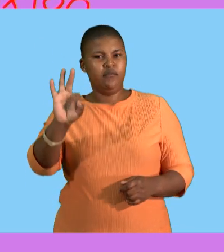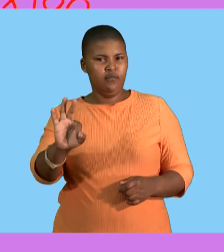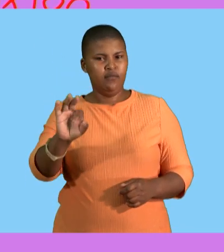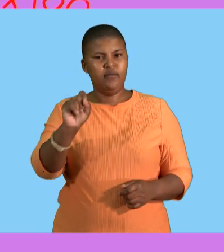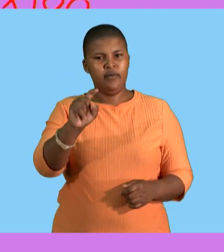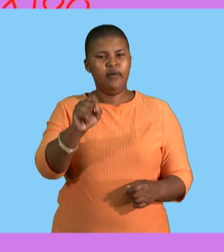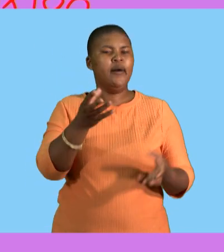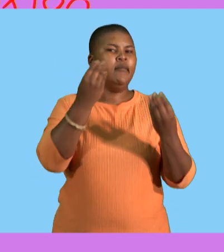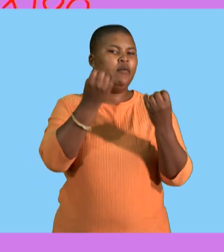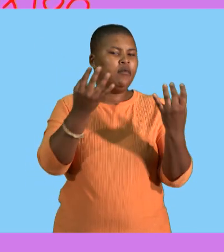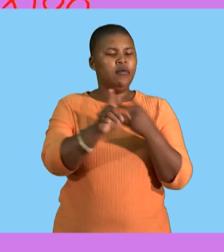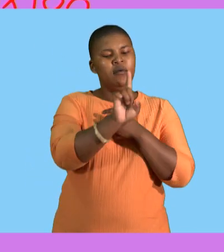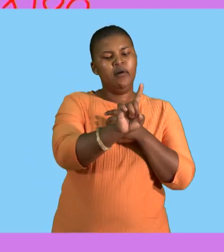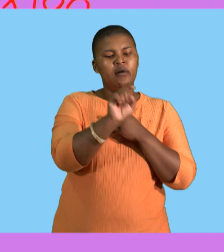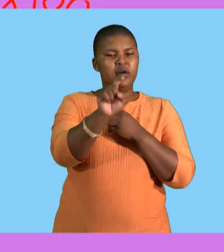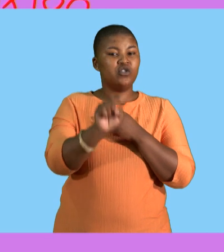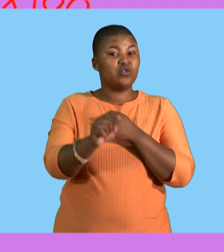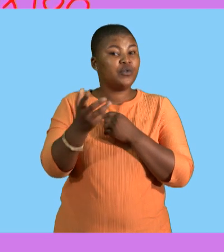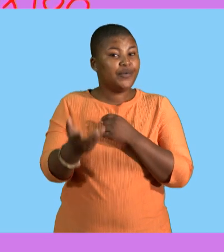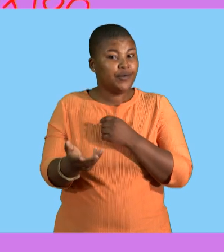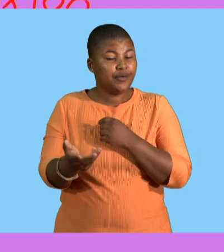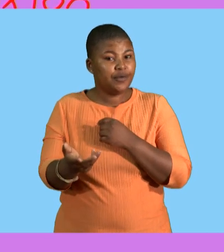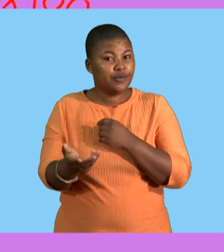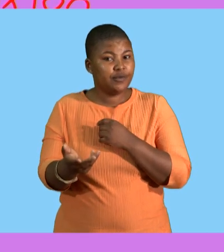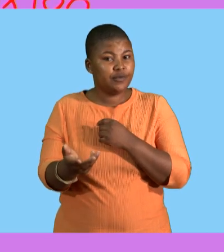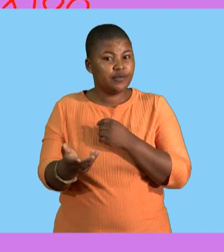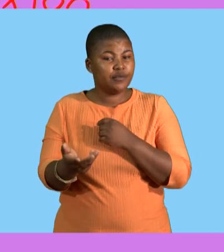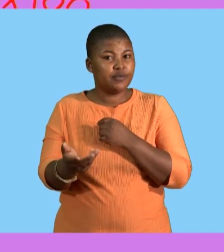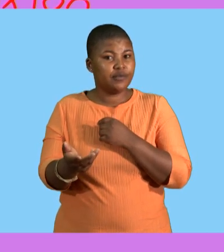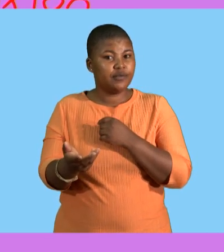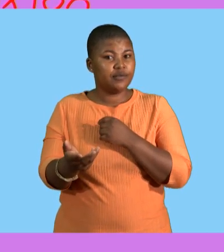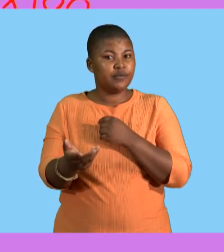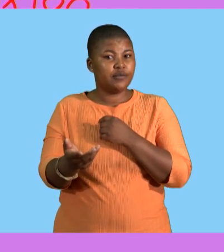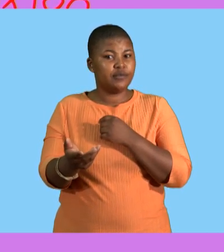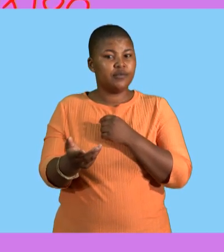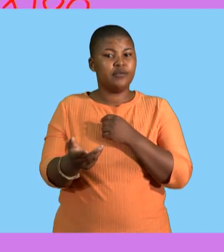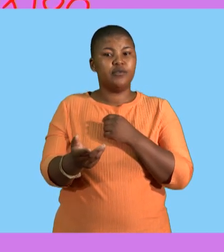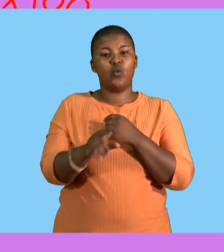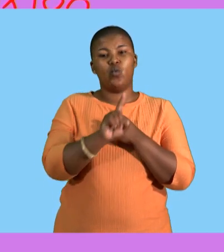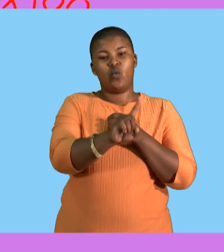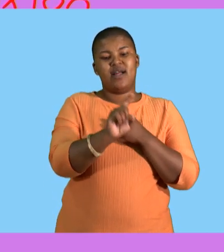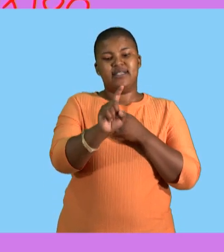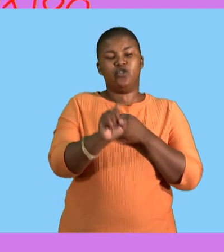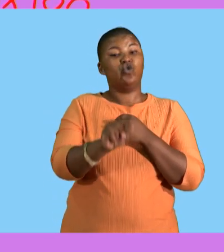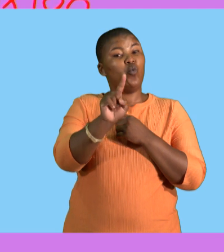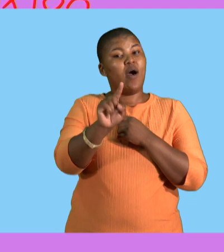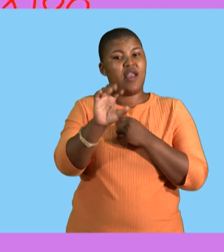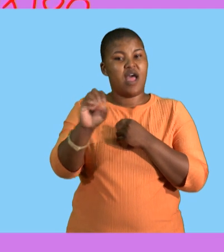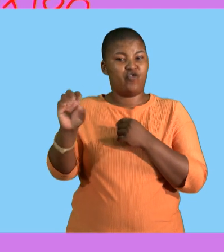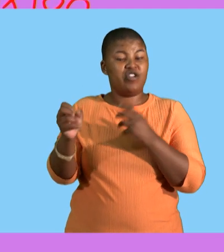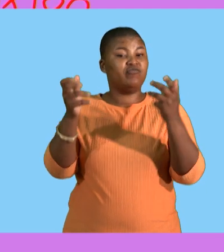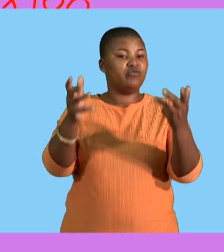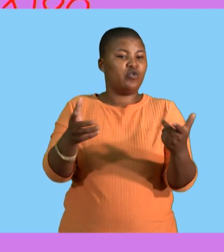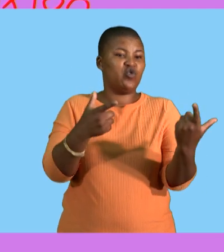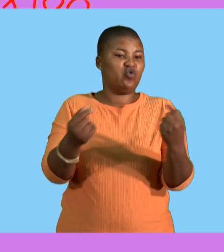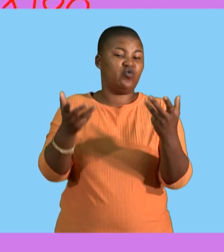not mistaken, 300 divided by 3 is 1 is to 100. And that is then going